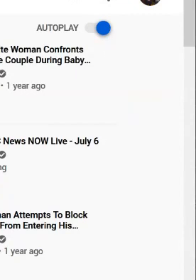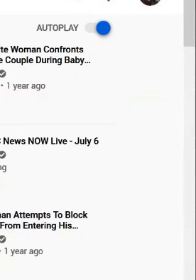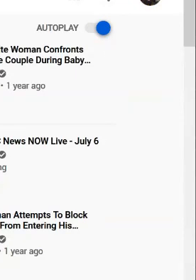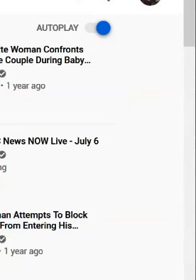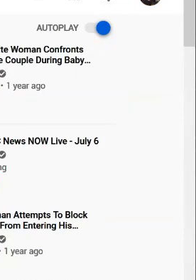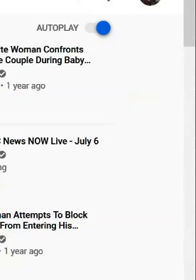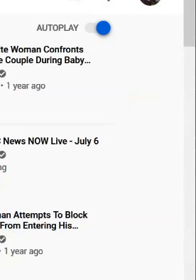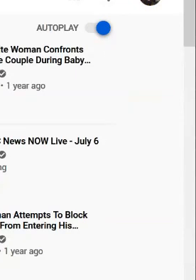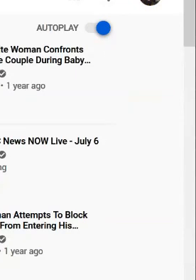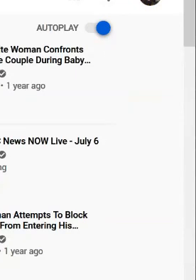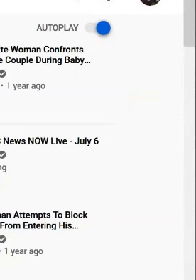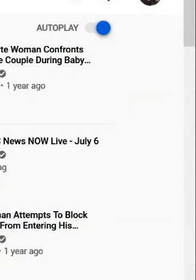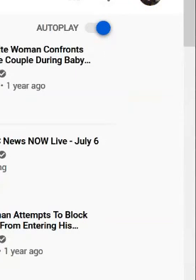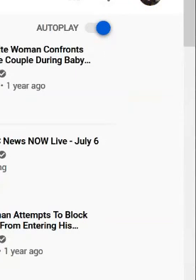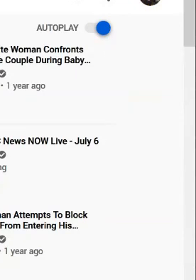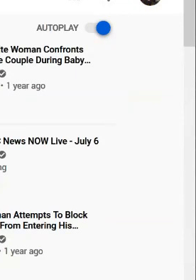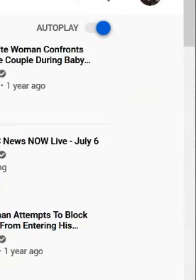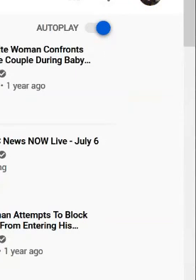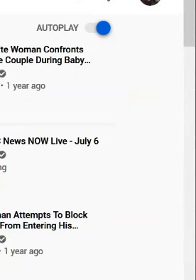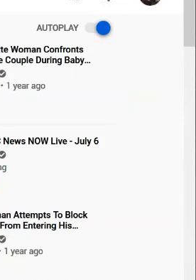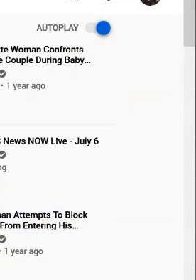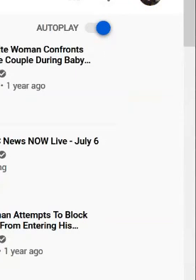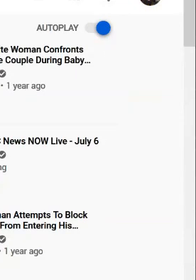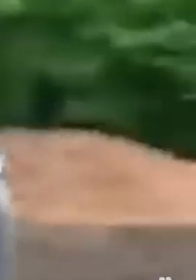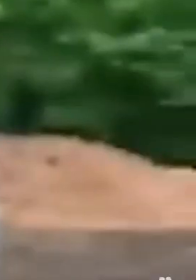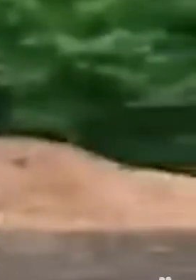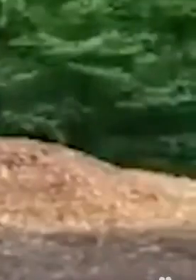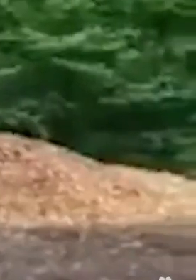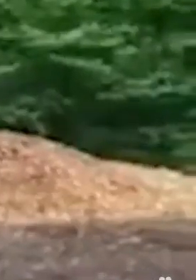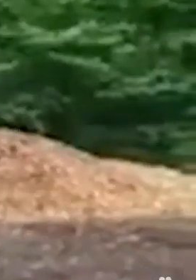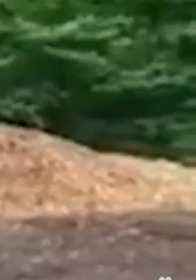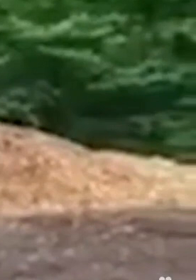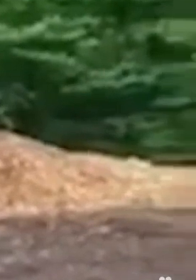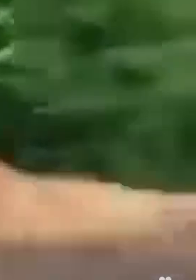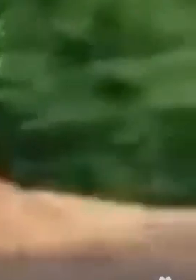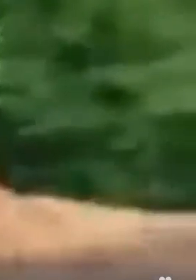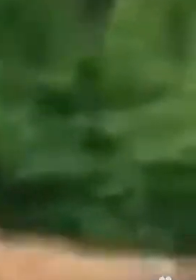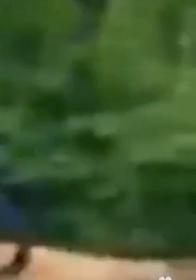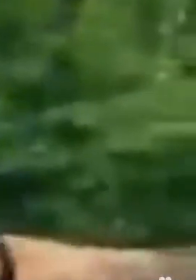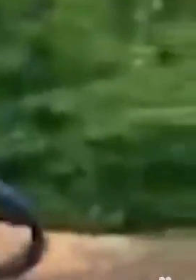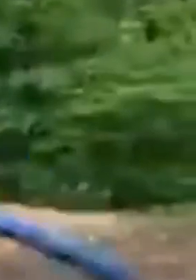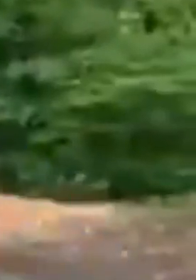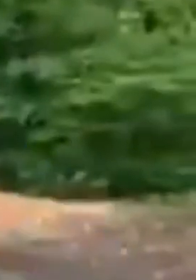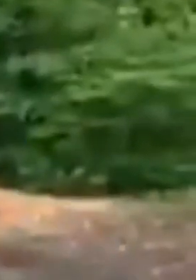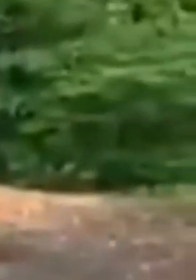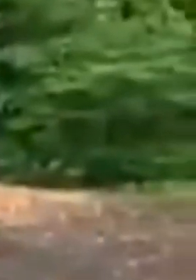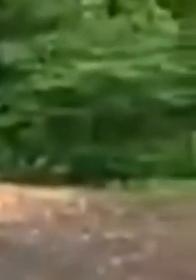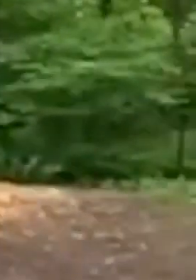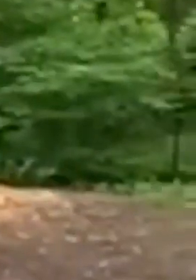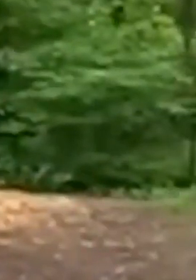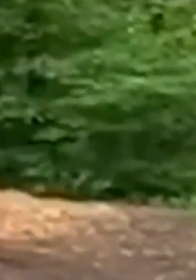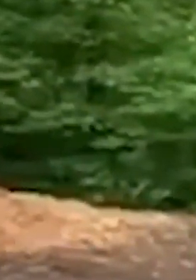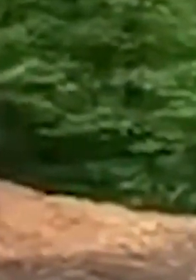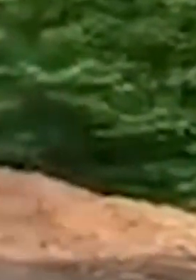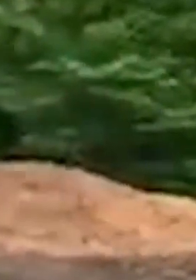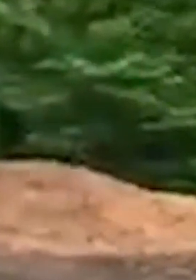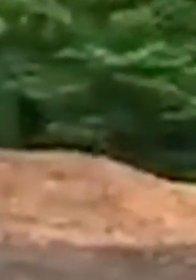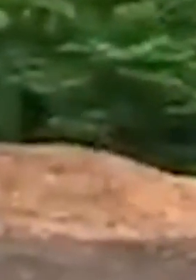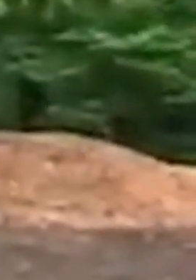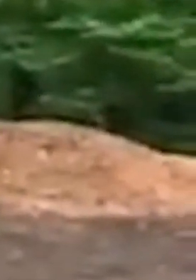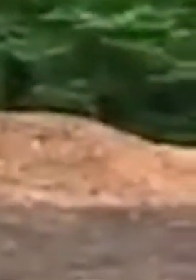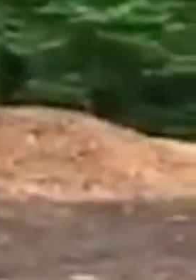be exposed. Please don't come close to me. Sir, I'm asking you to stop recording me. Please don't come close to me. A white woman appears to call police, accusing